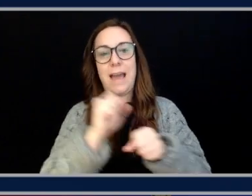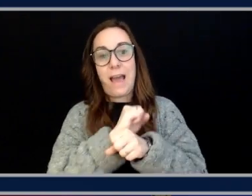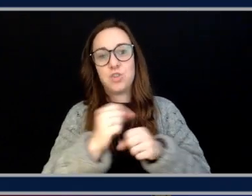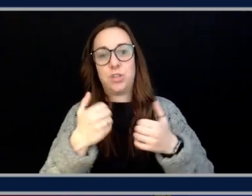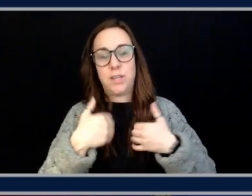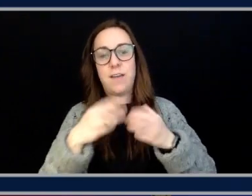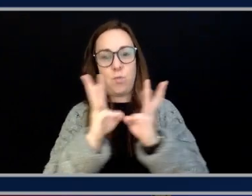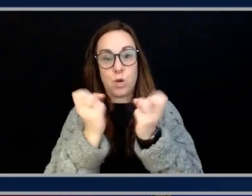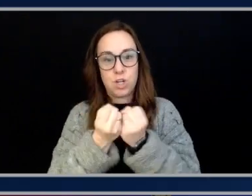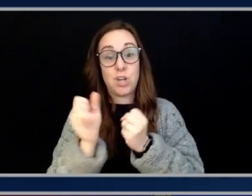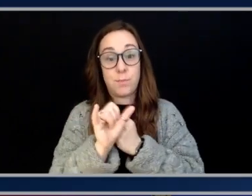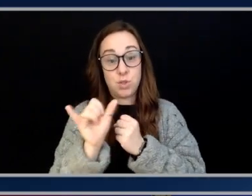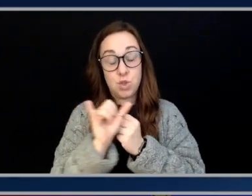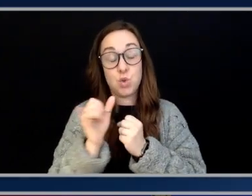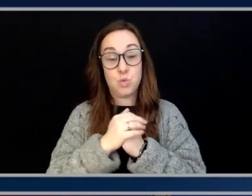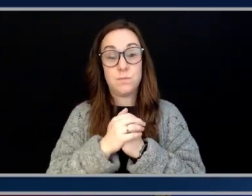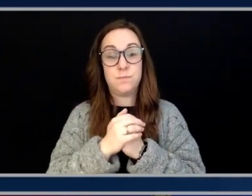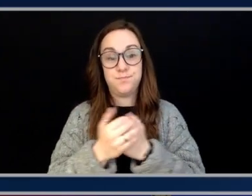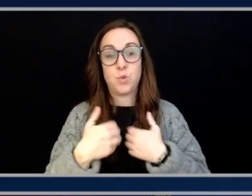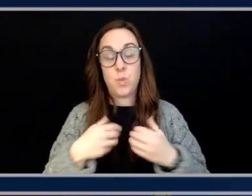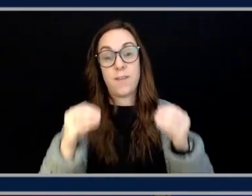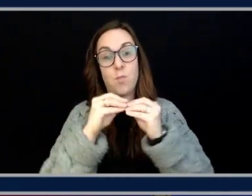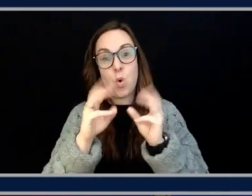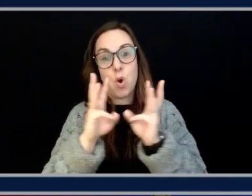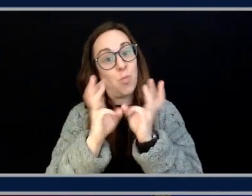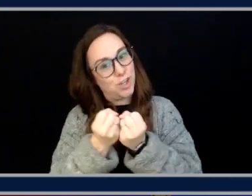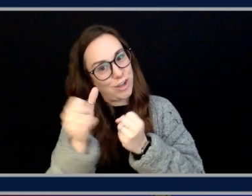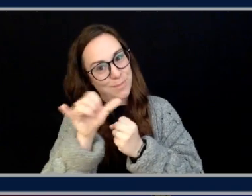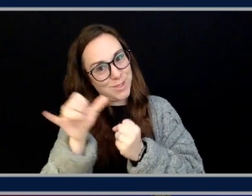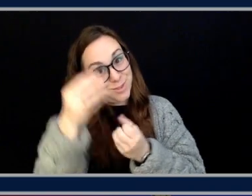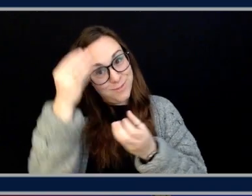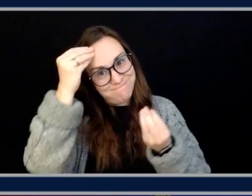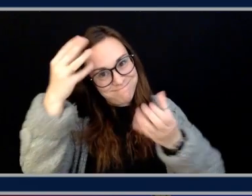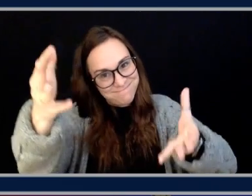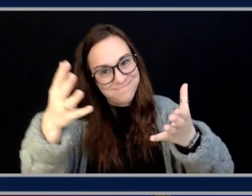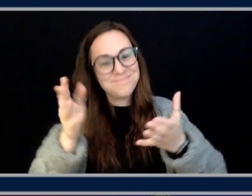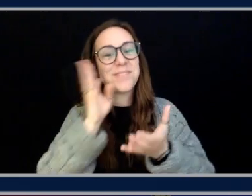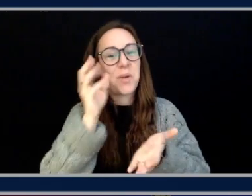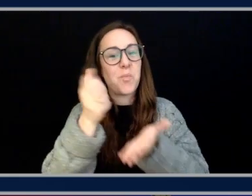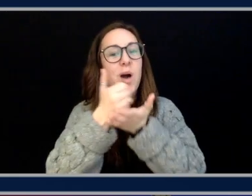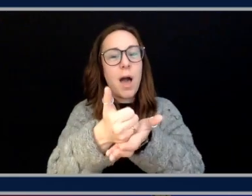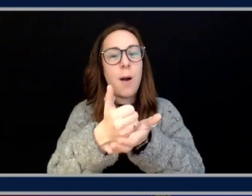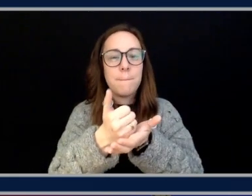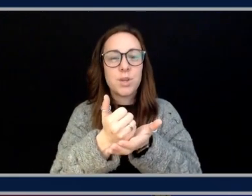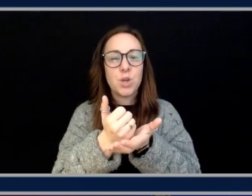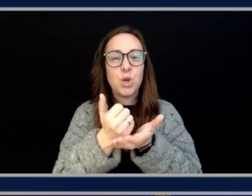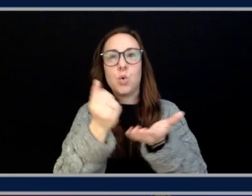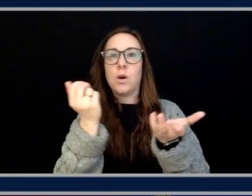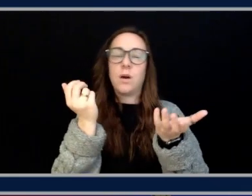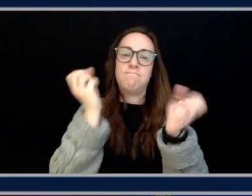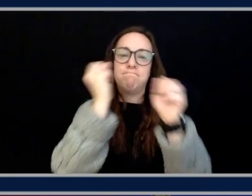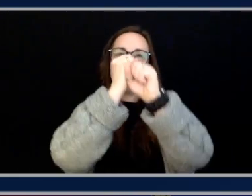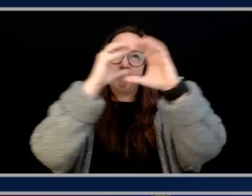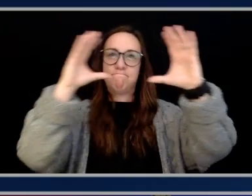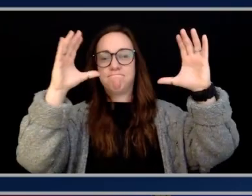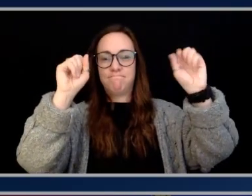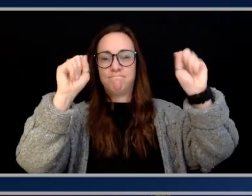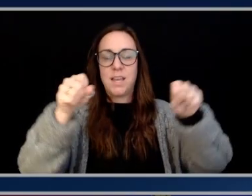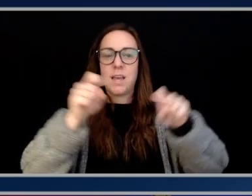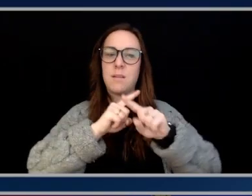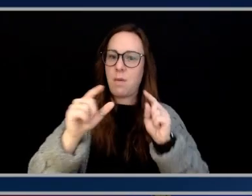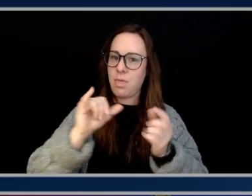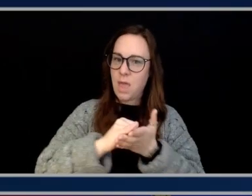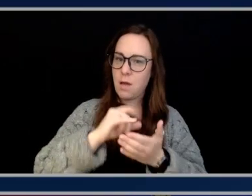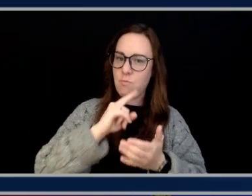too. Speaking of workshops, we have more workshops. To where it'll help you simulate. But that was really cool and groundbreaking.